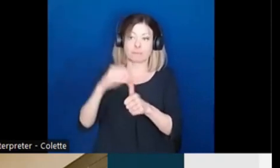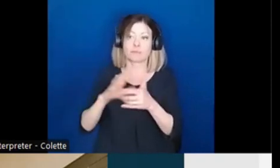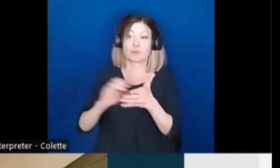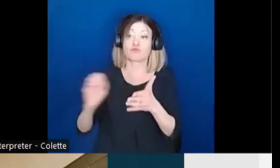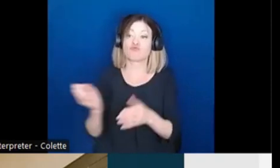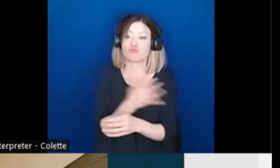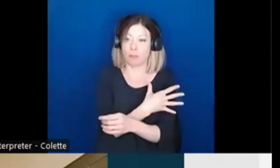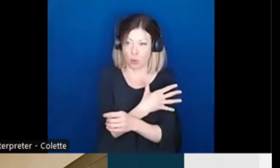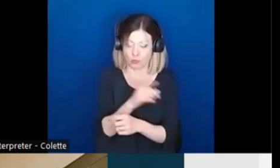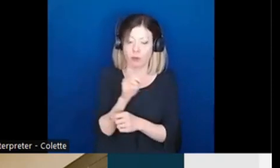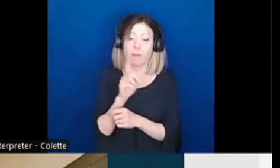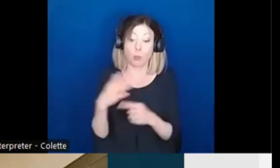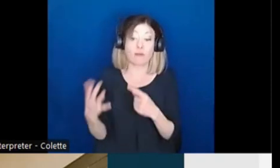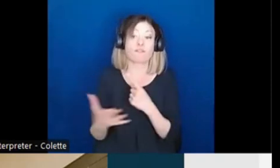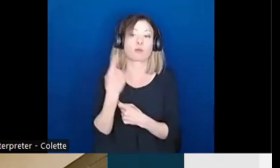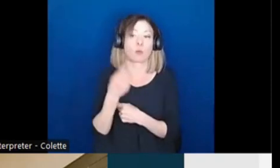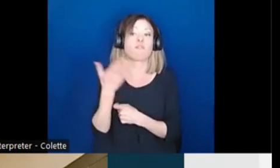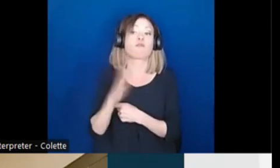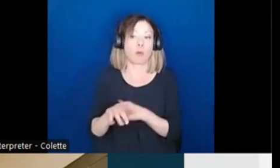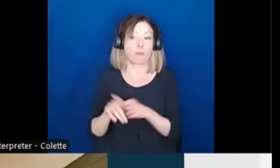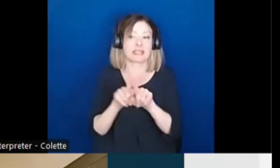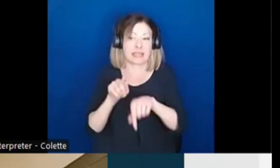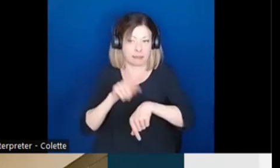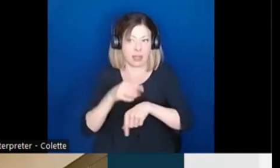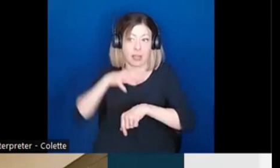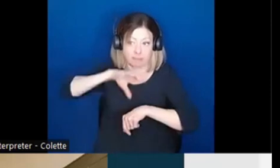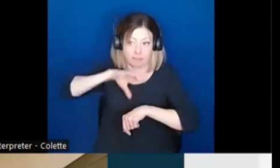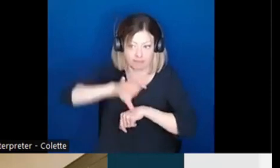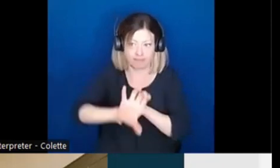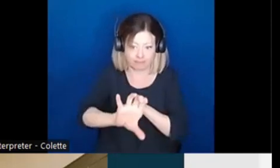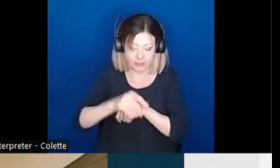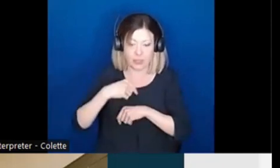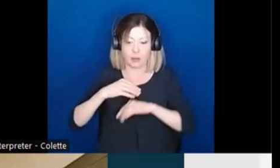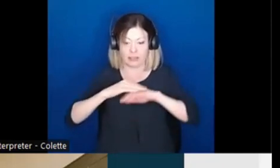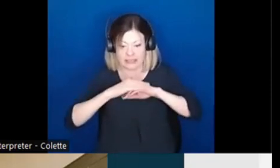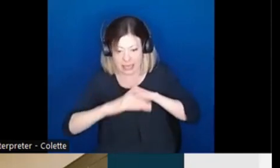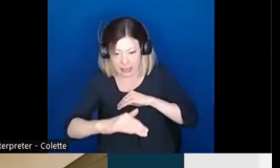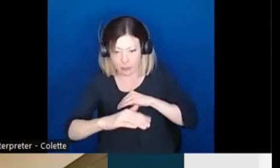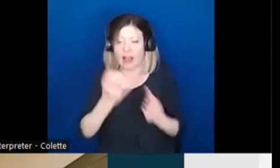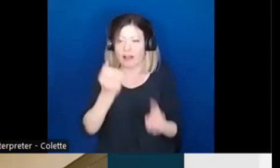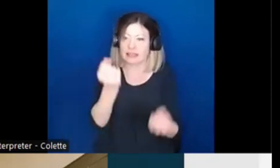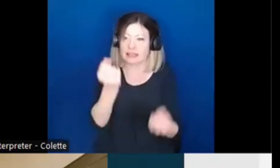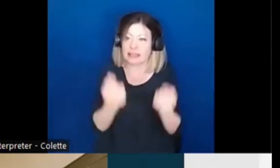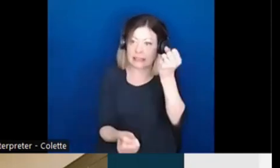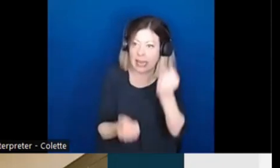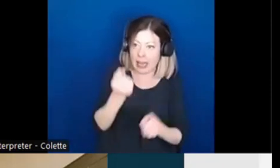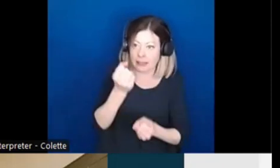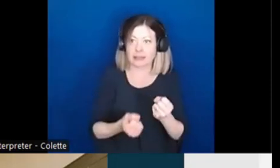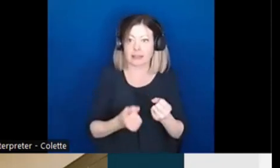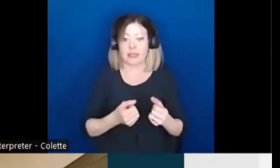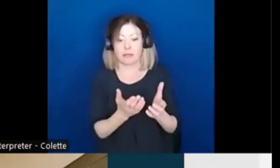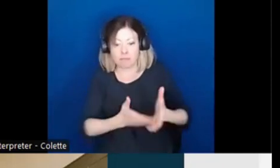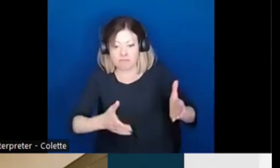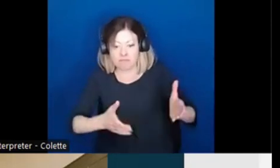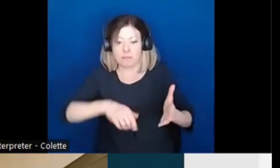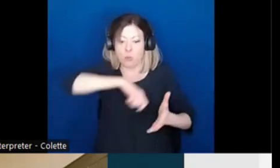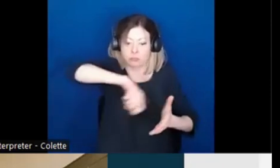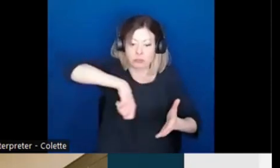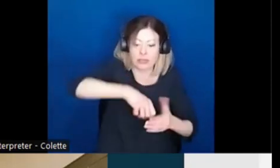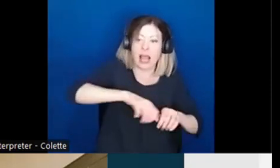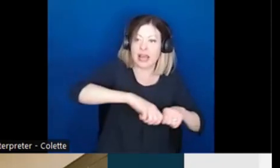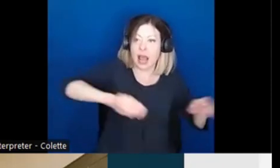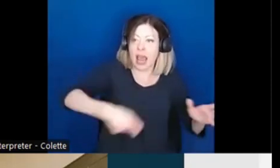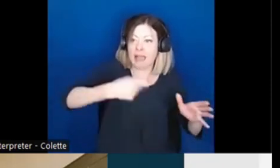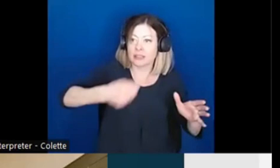in. The table has scales, a ladle, a mixing bowl, all things that belong to the Bronte. We